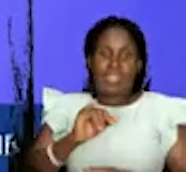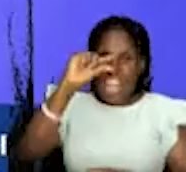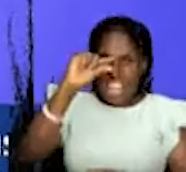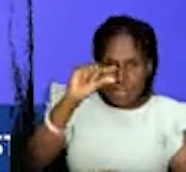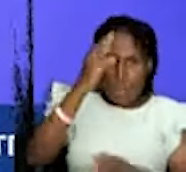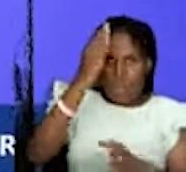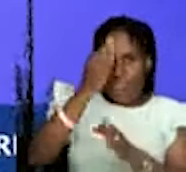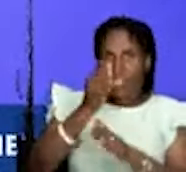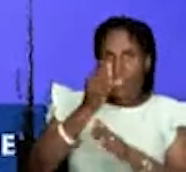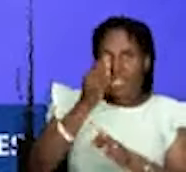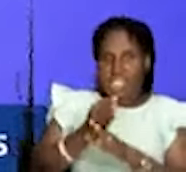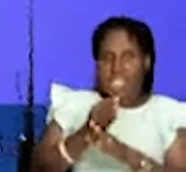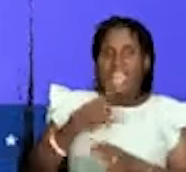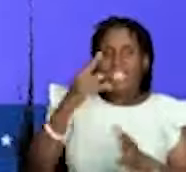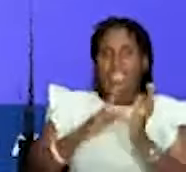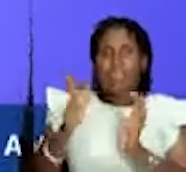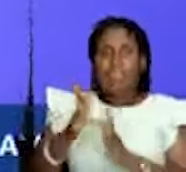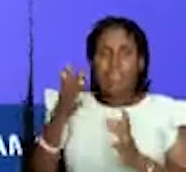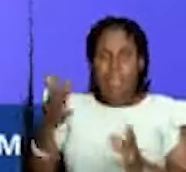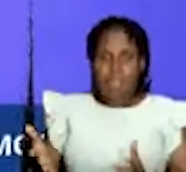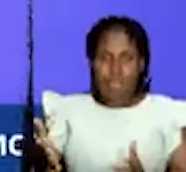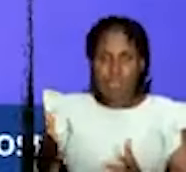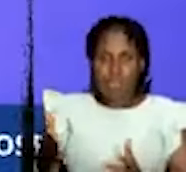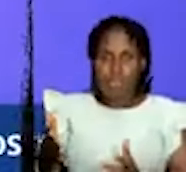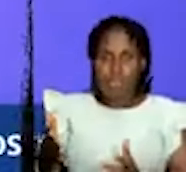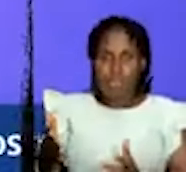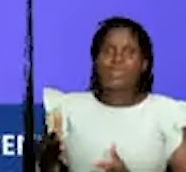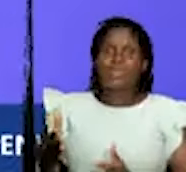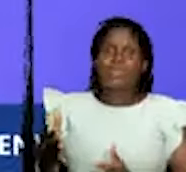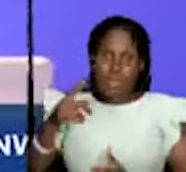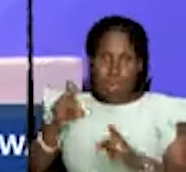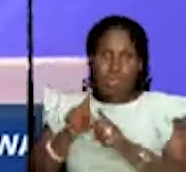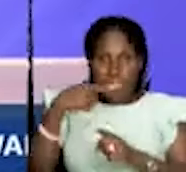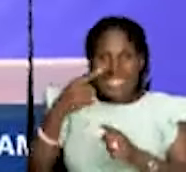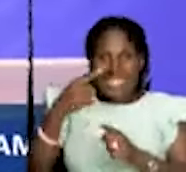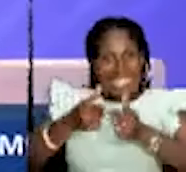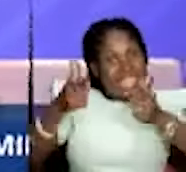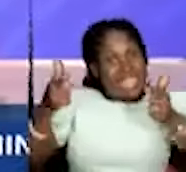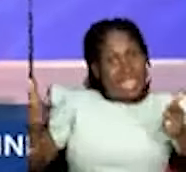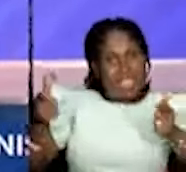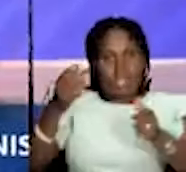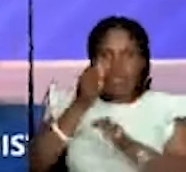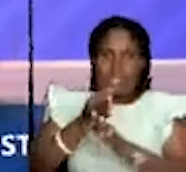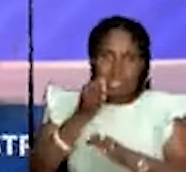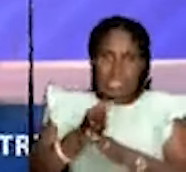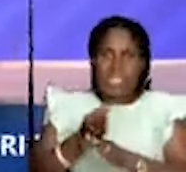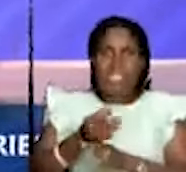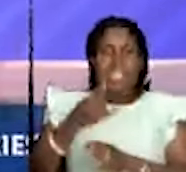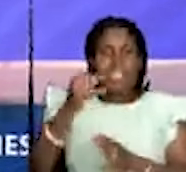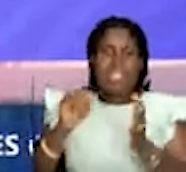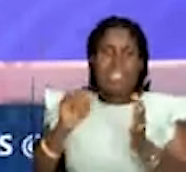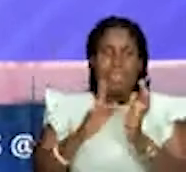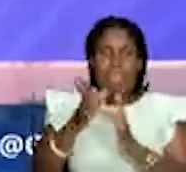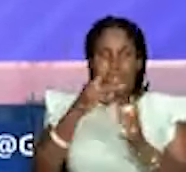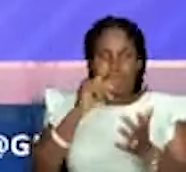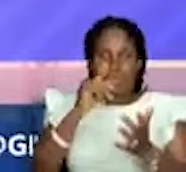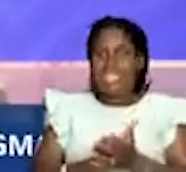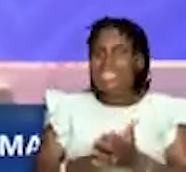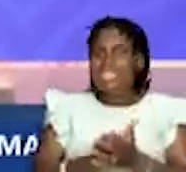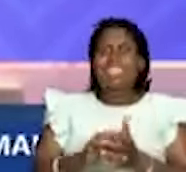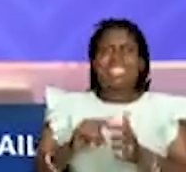Bible identifies great faith. Then the Bible identifies exceeding great